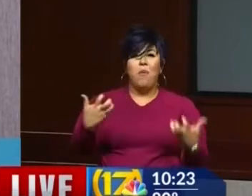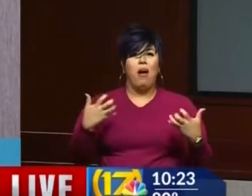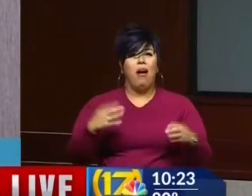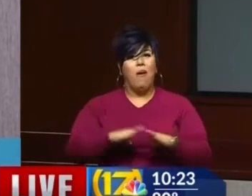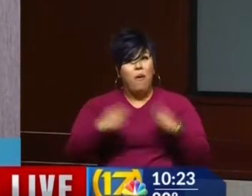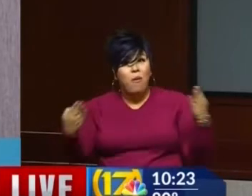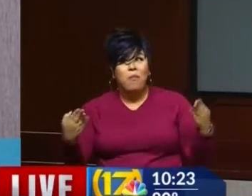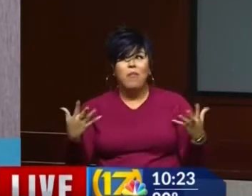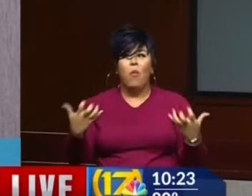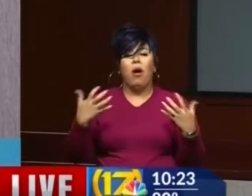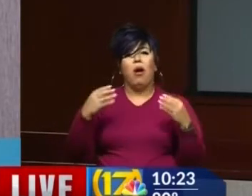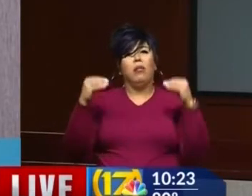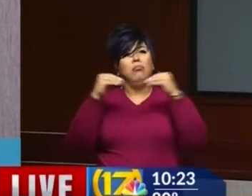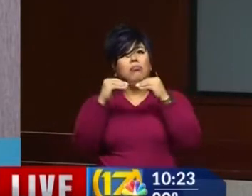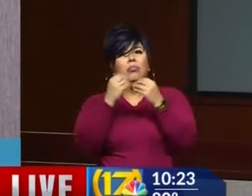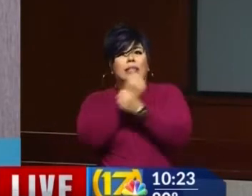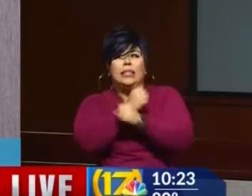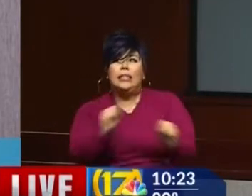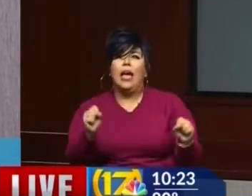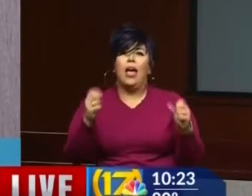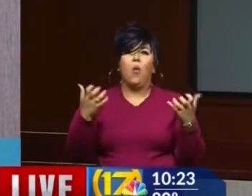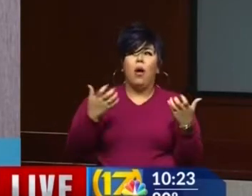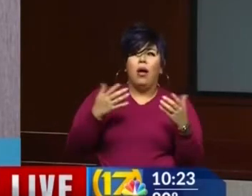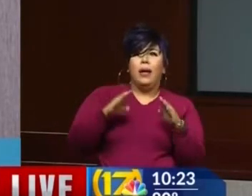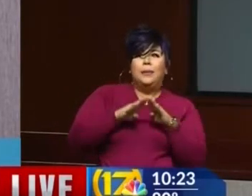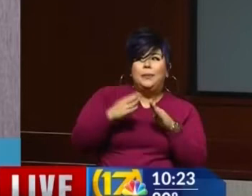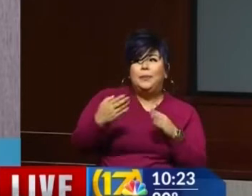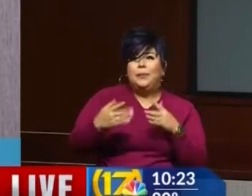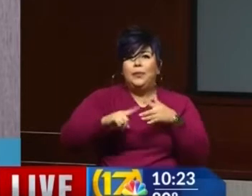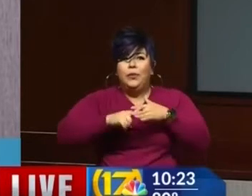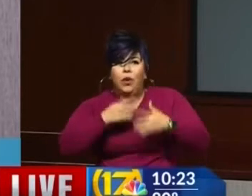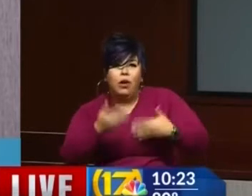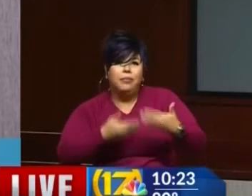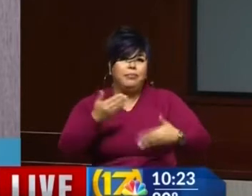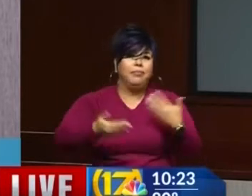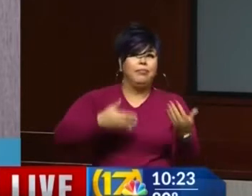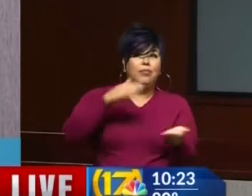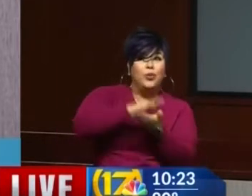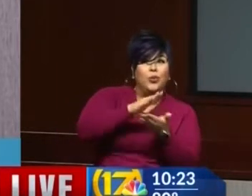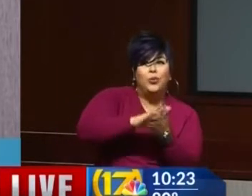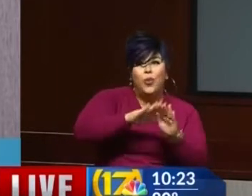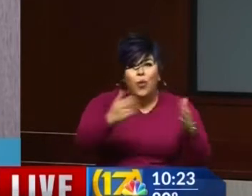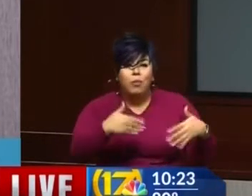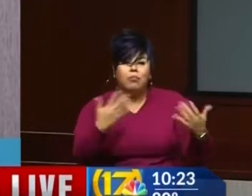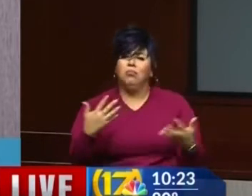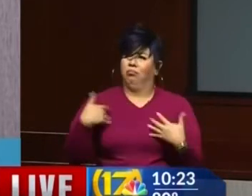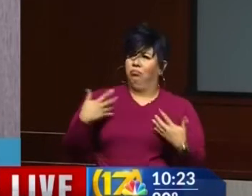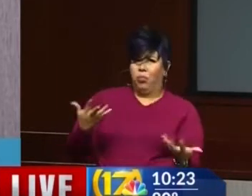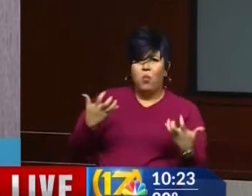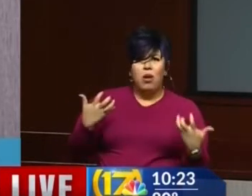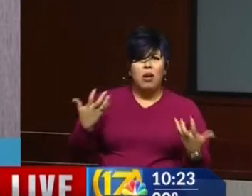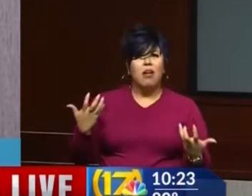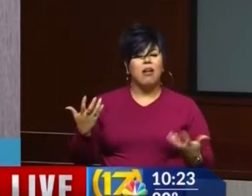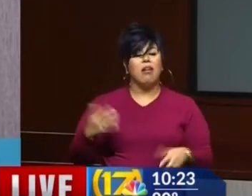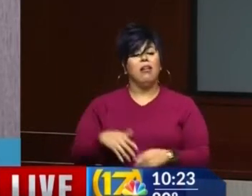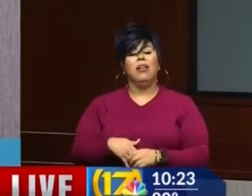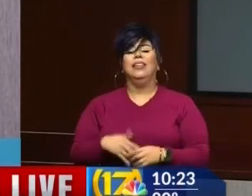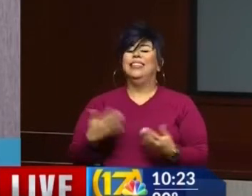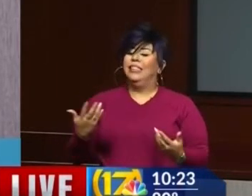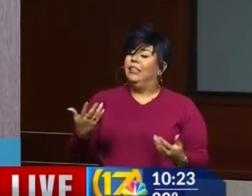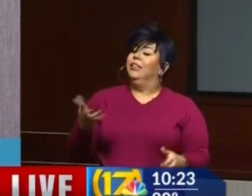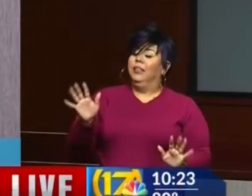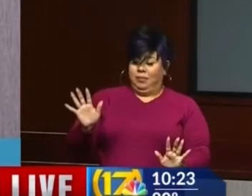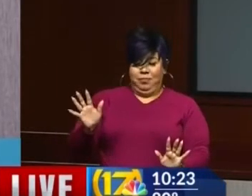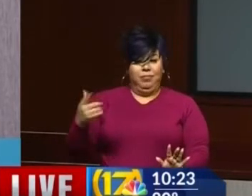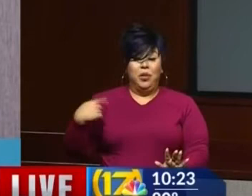measured, safe, and responsible way more businesses, our schools, and other activities. So we're planning